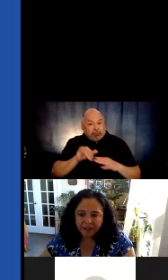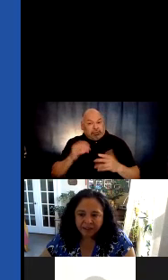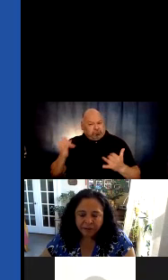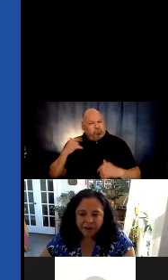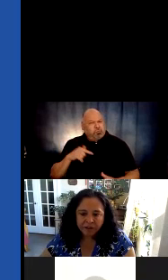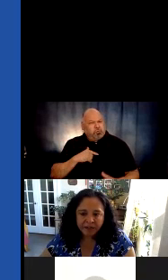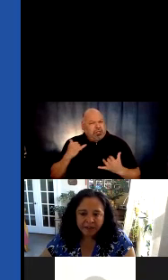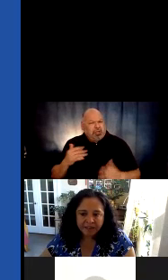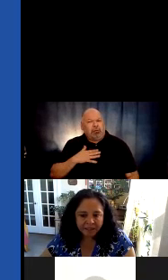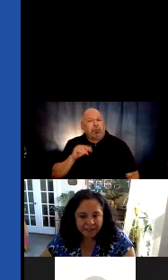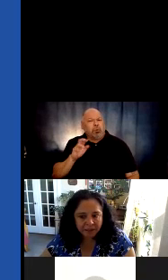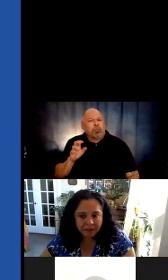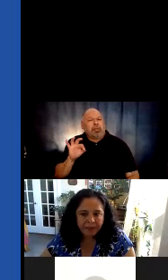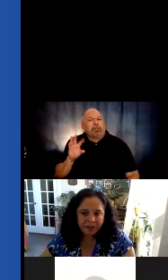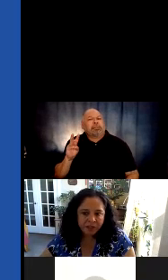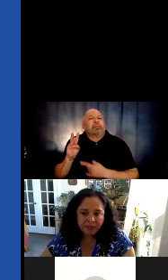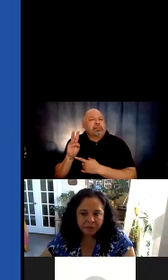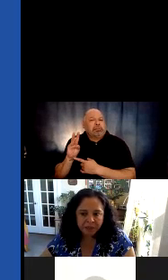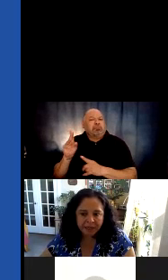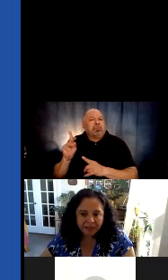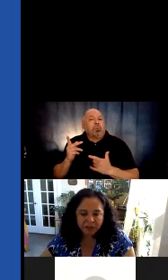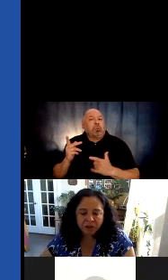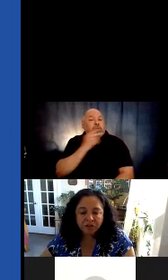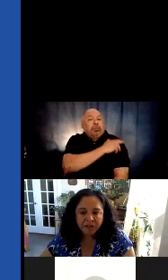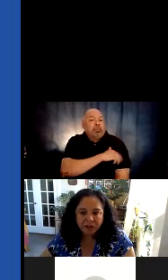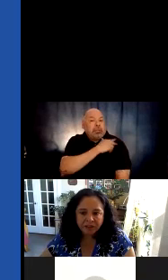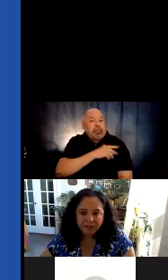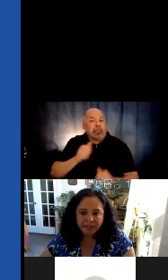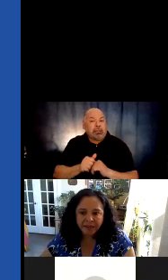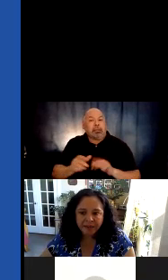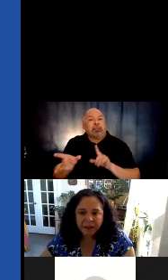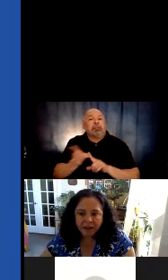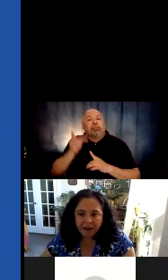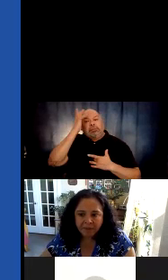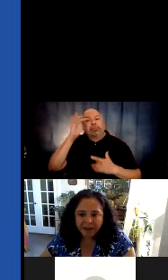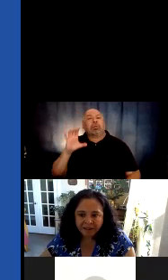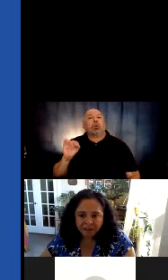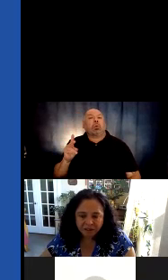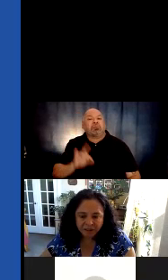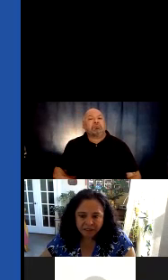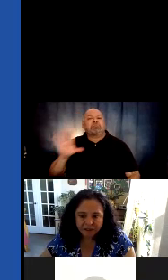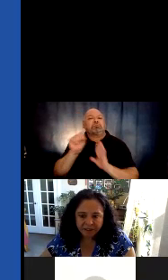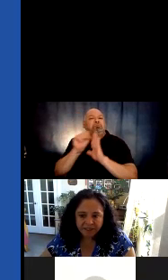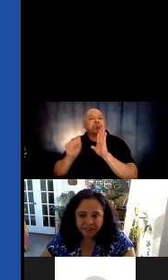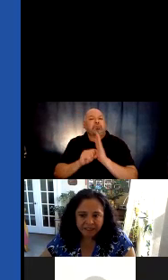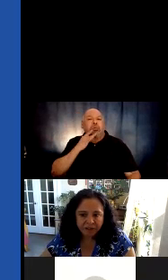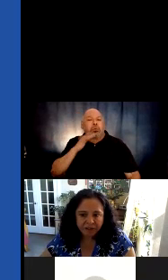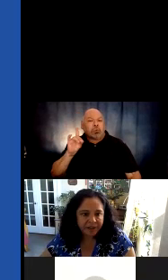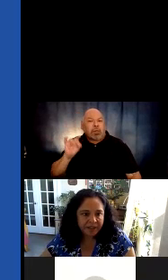have 396 patients hospitalized with COVID across the state. That is also continuing